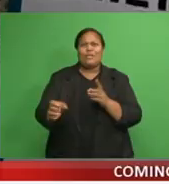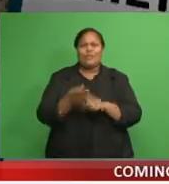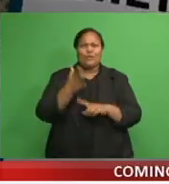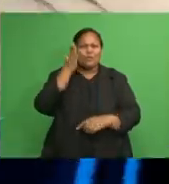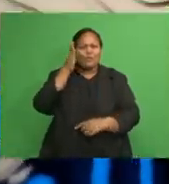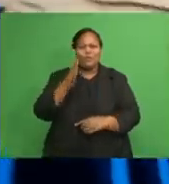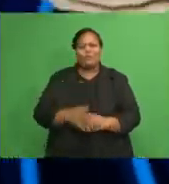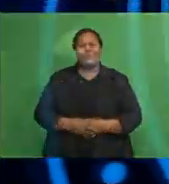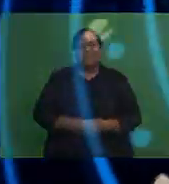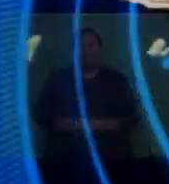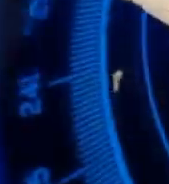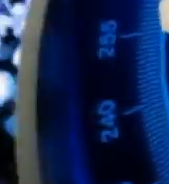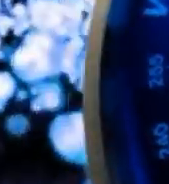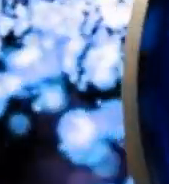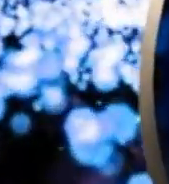us.